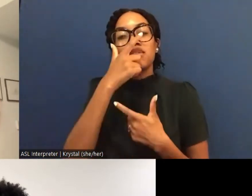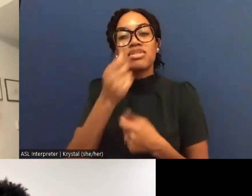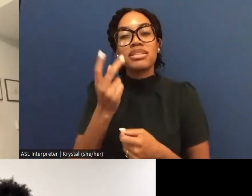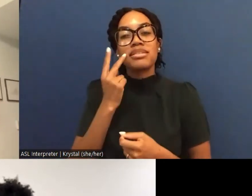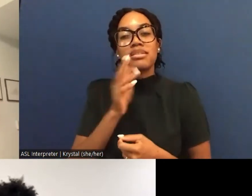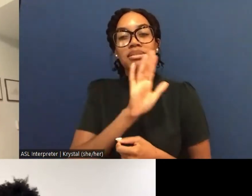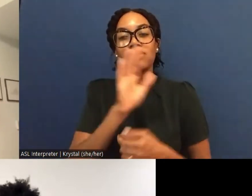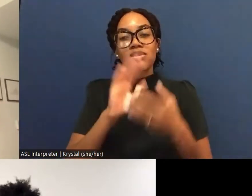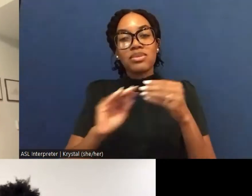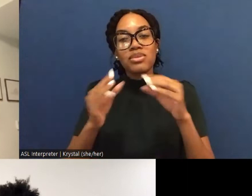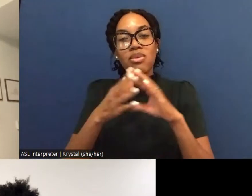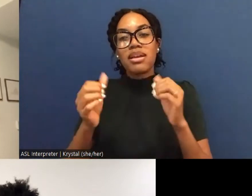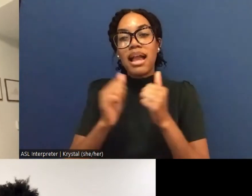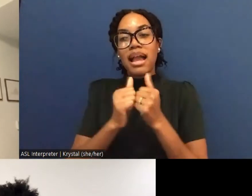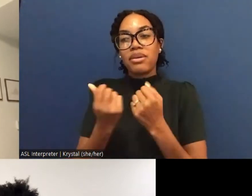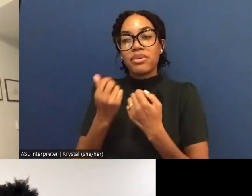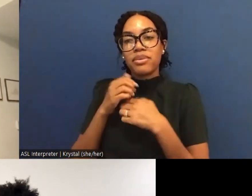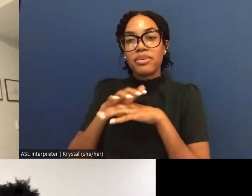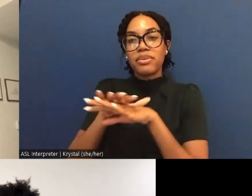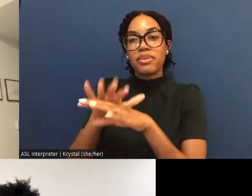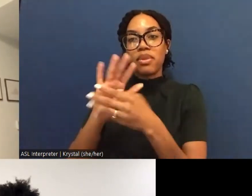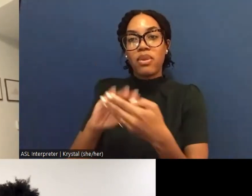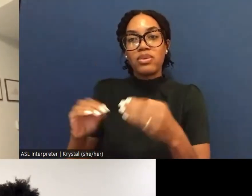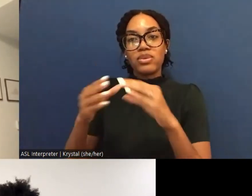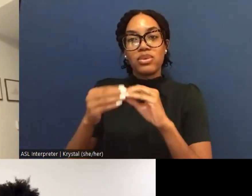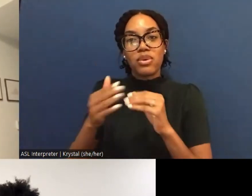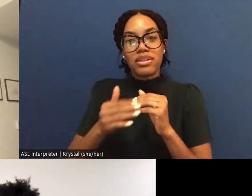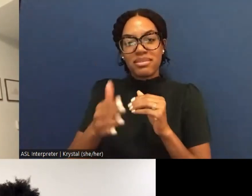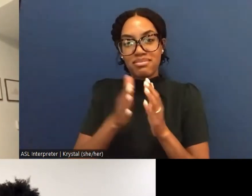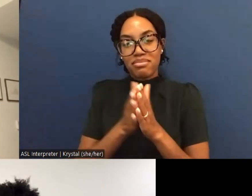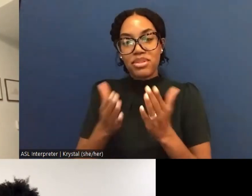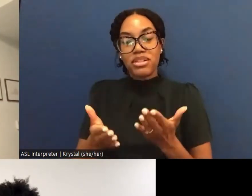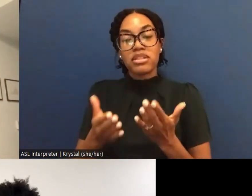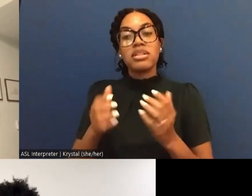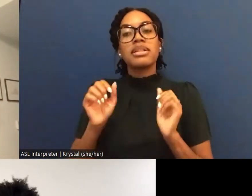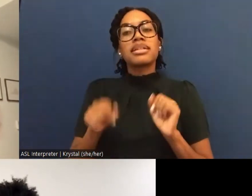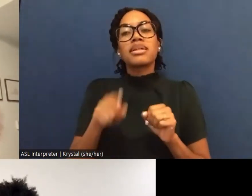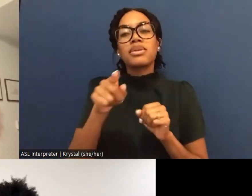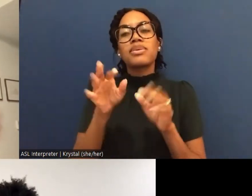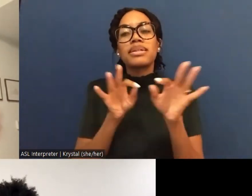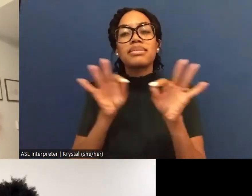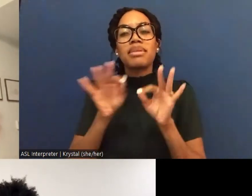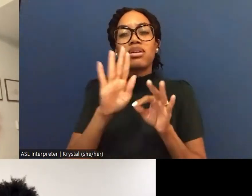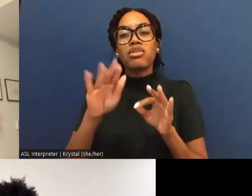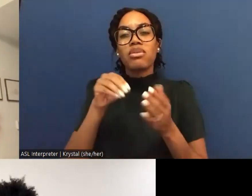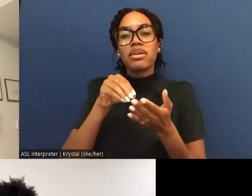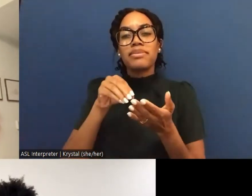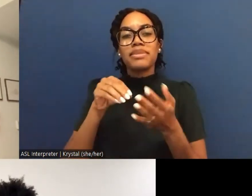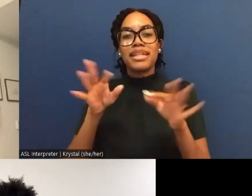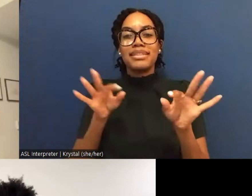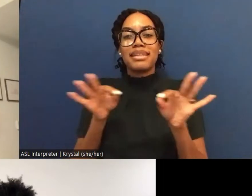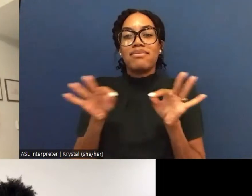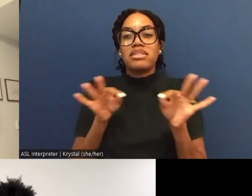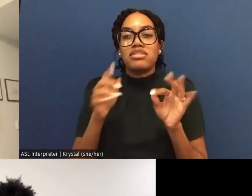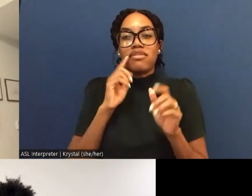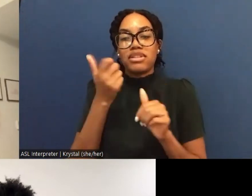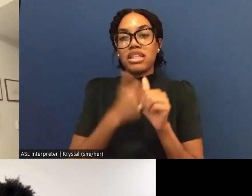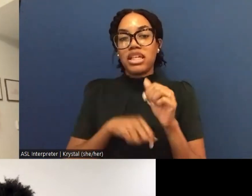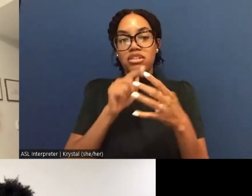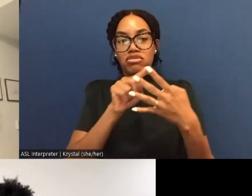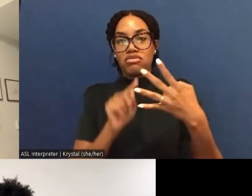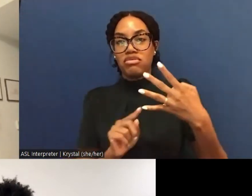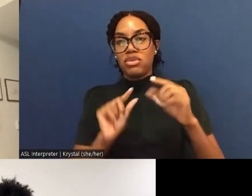you talk a little bit more about your definitions for each of those groups and what was it like to research and write this